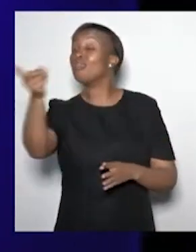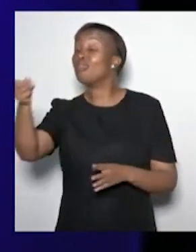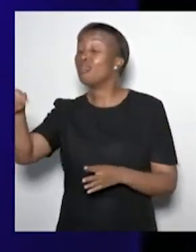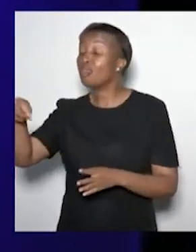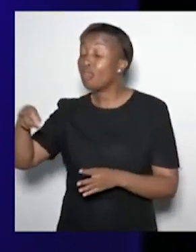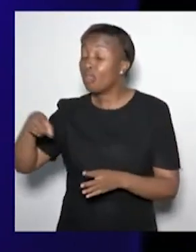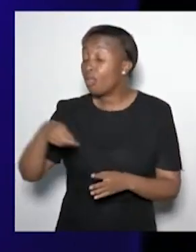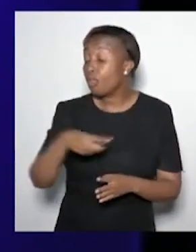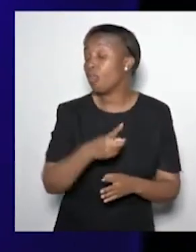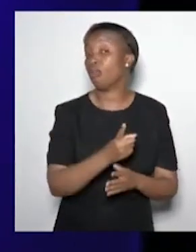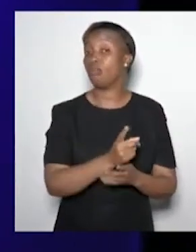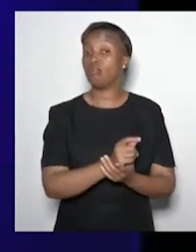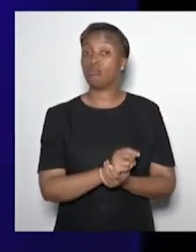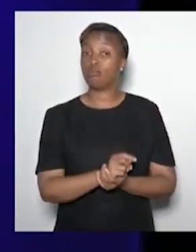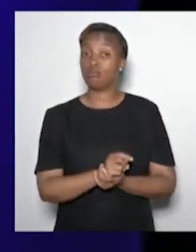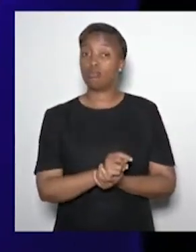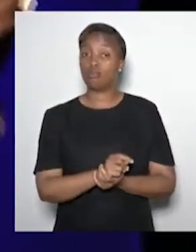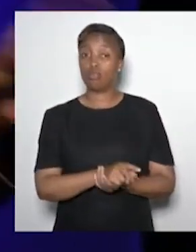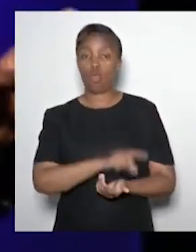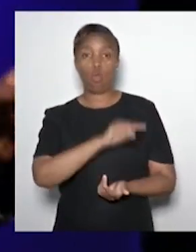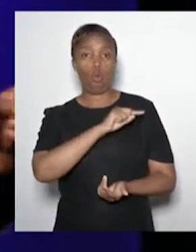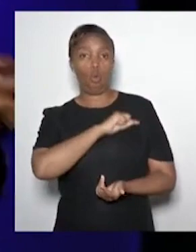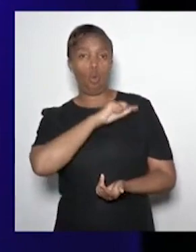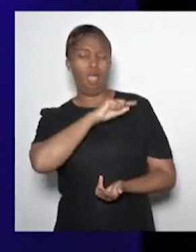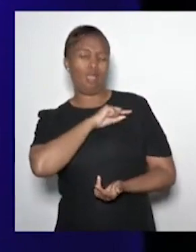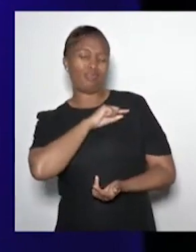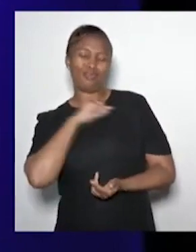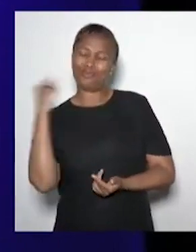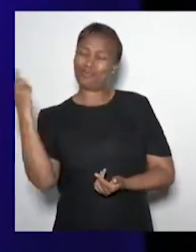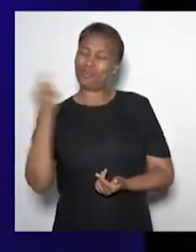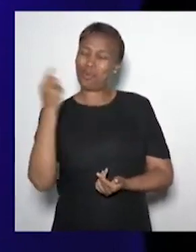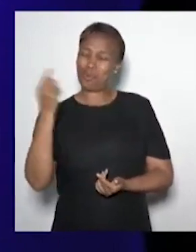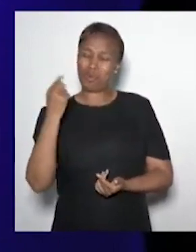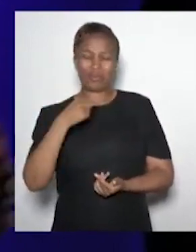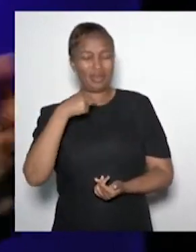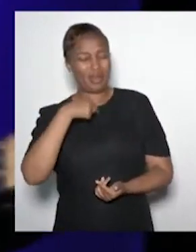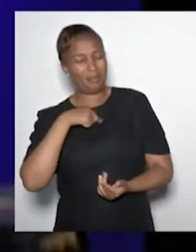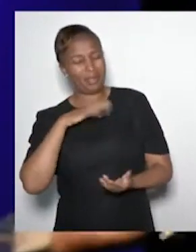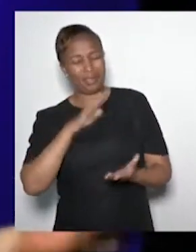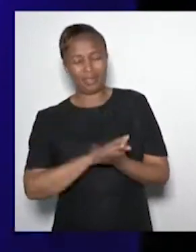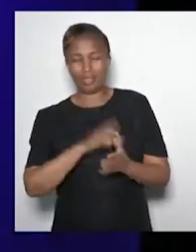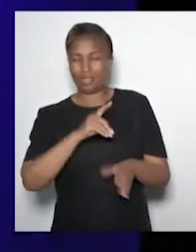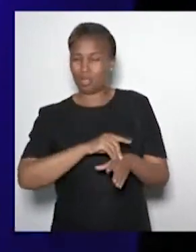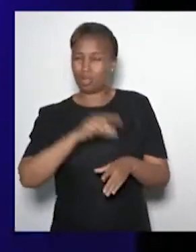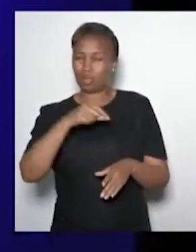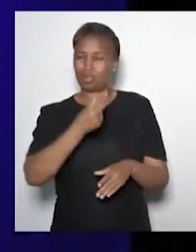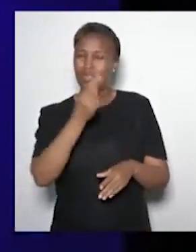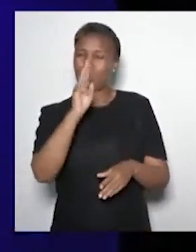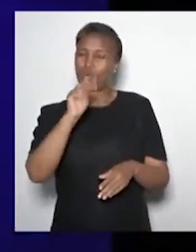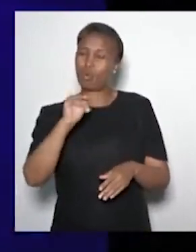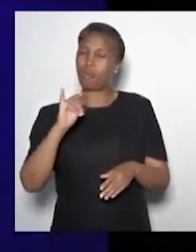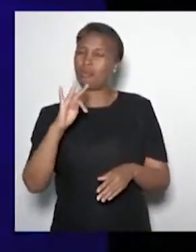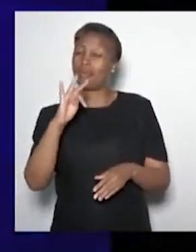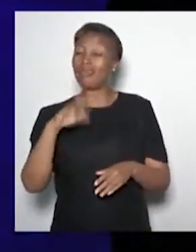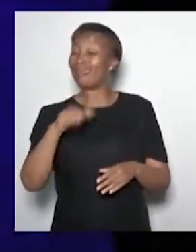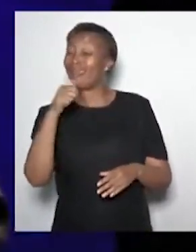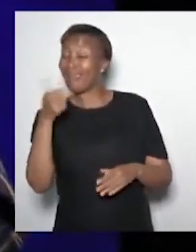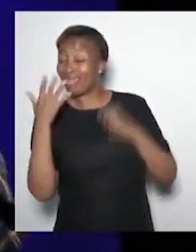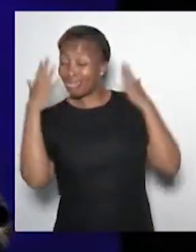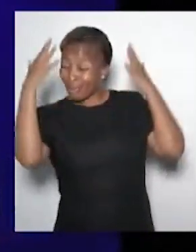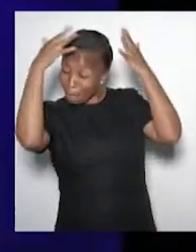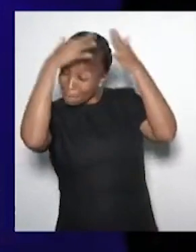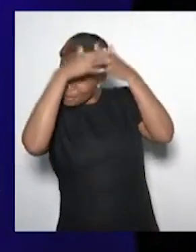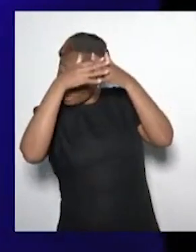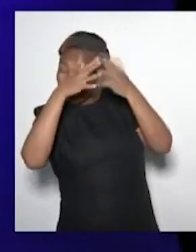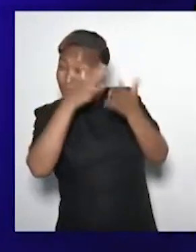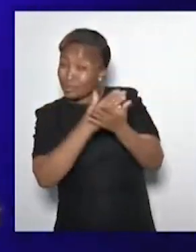why not only Gumbi, me, the other bishops who